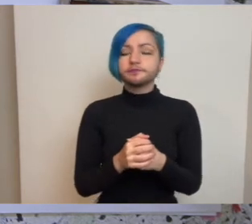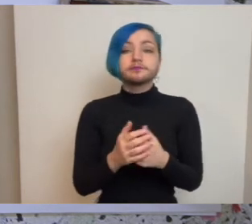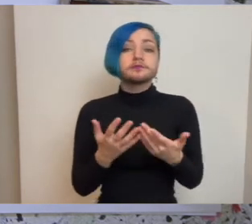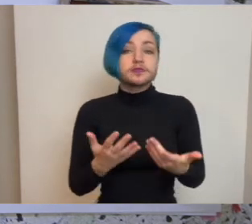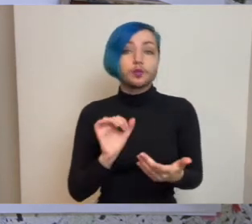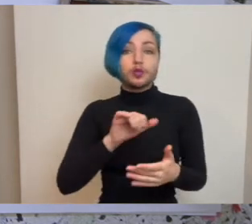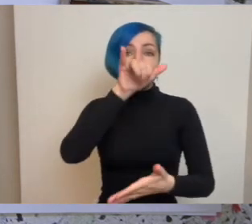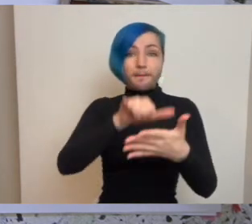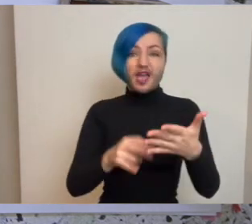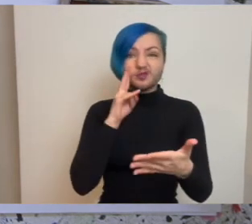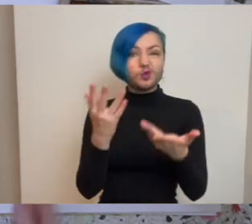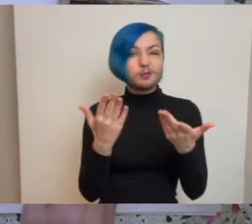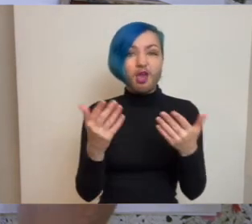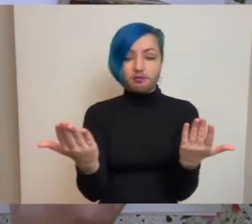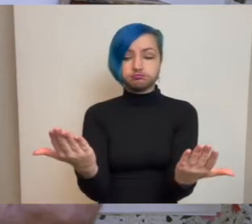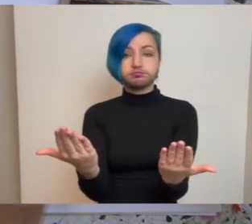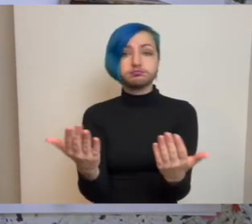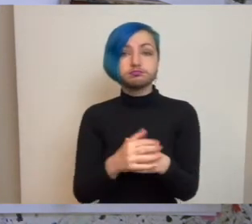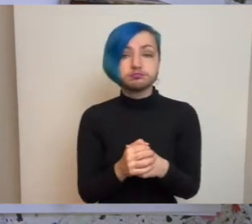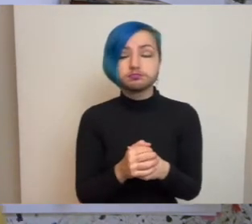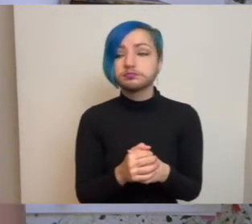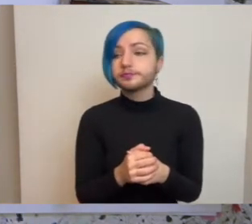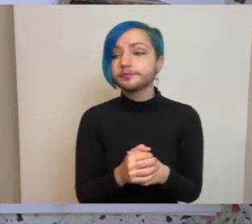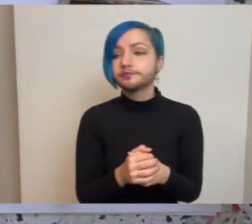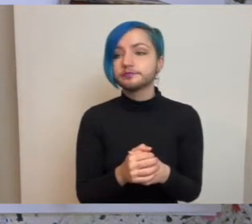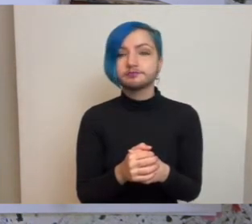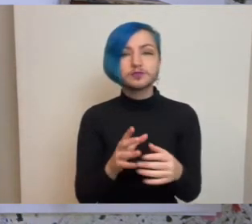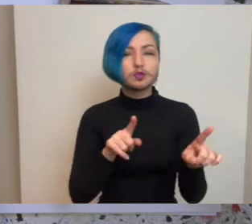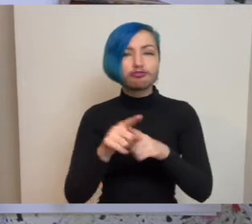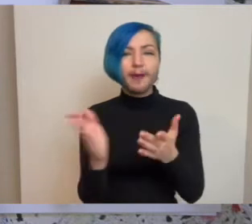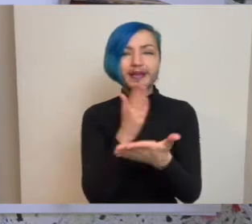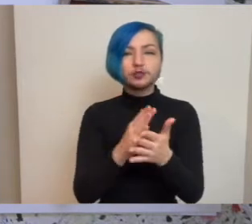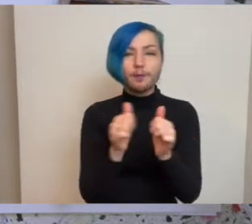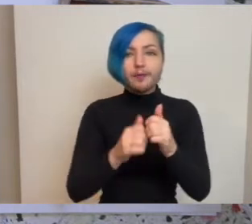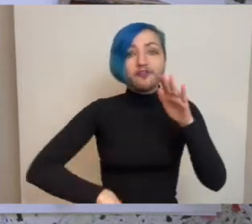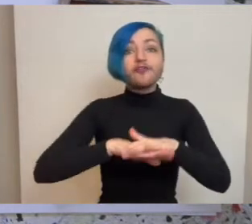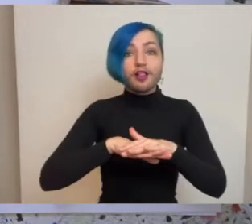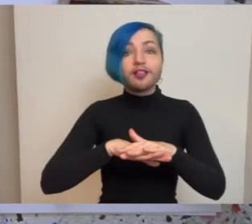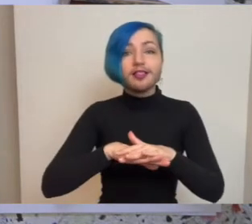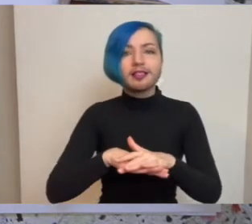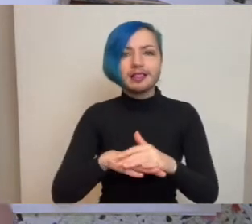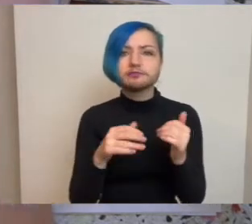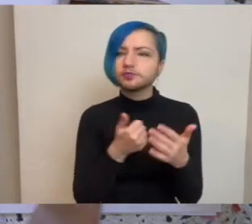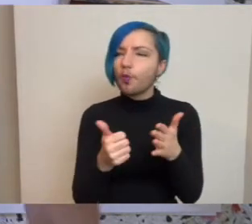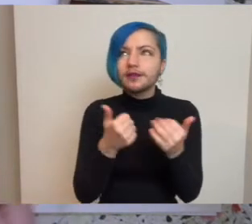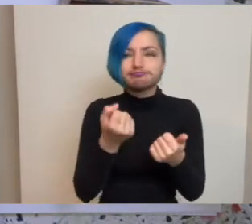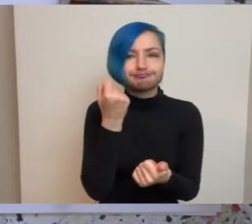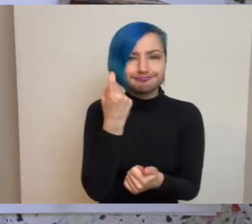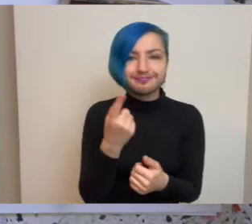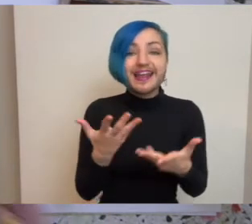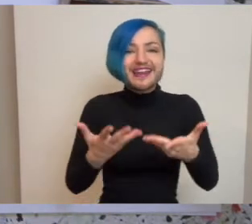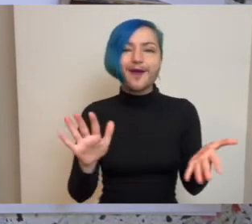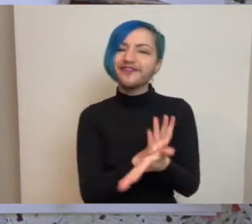page similar to this. Really try and fill the page. I think that's always a great idea. And then we get to do the